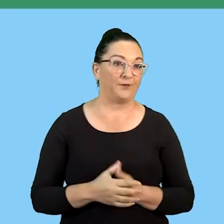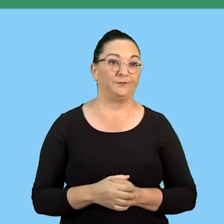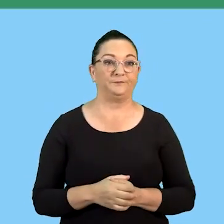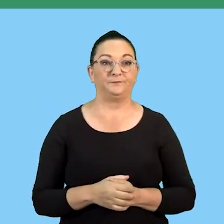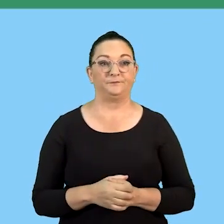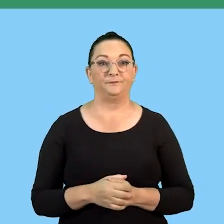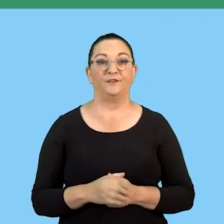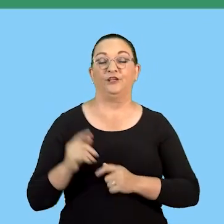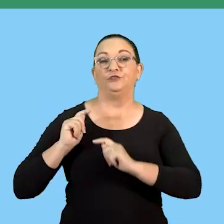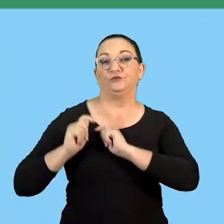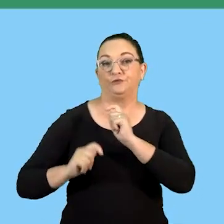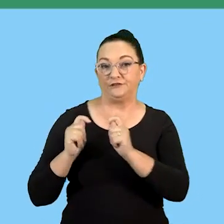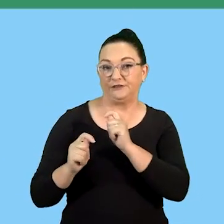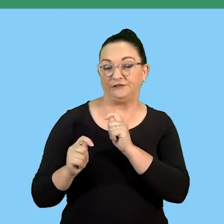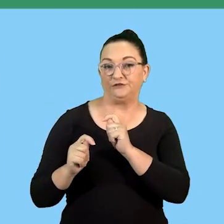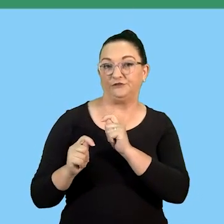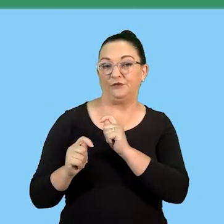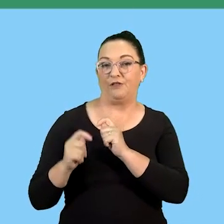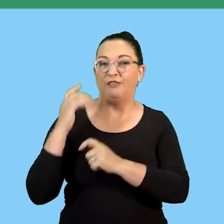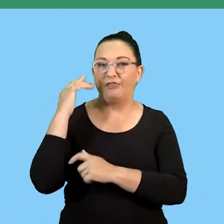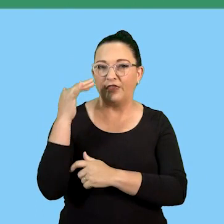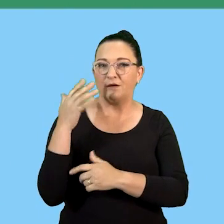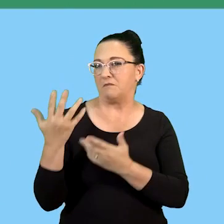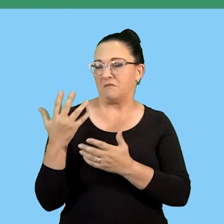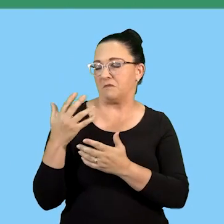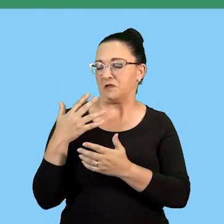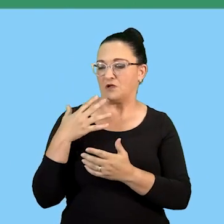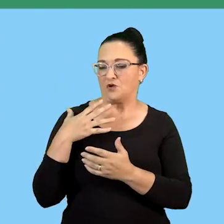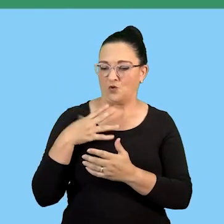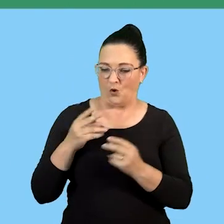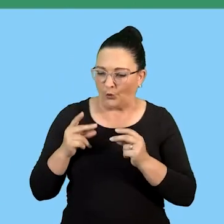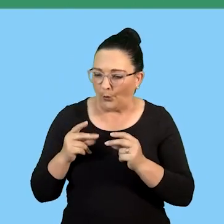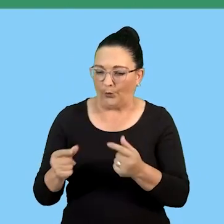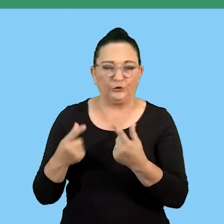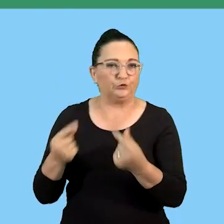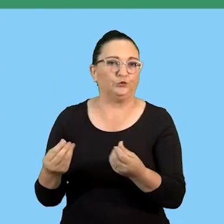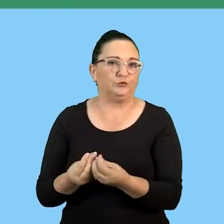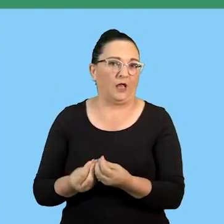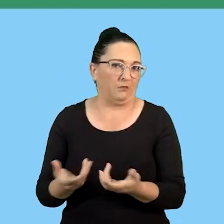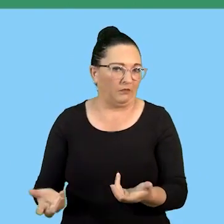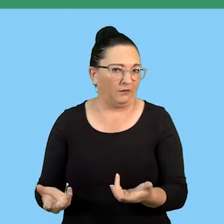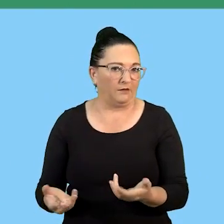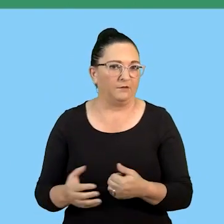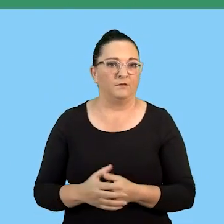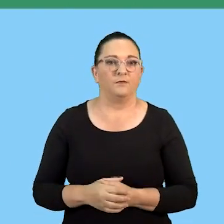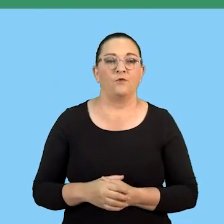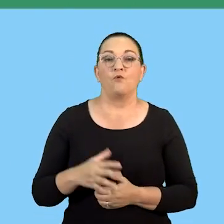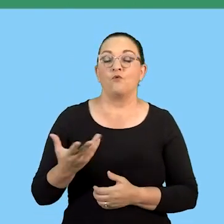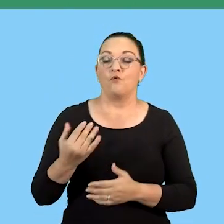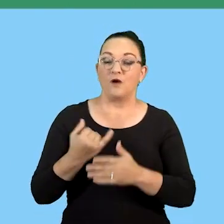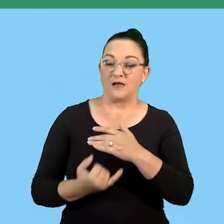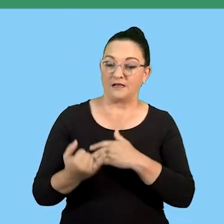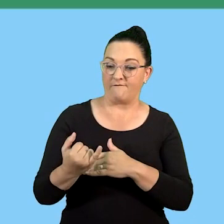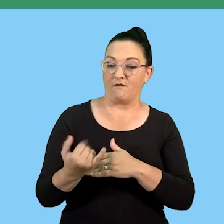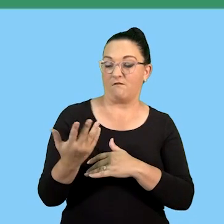the traditional theories when quick decisions need to be made and individuals or workers do